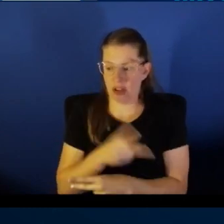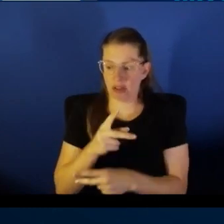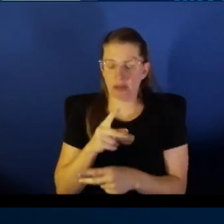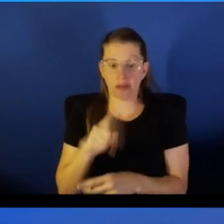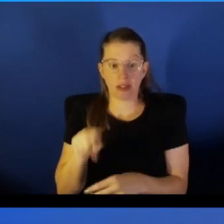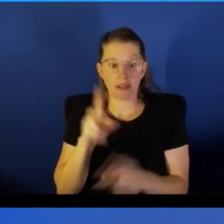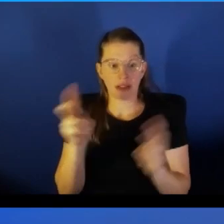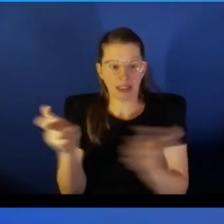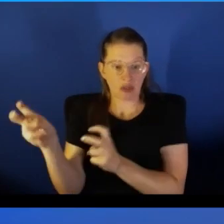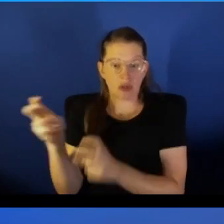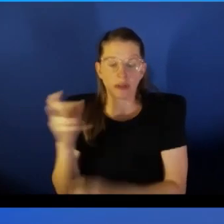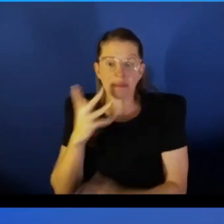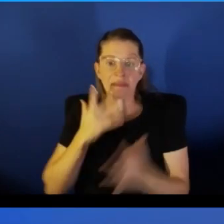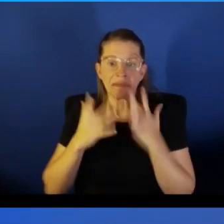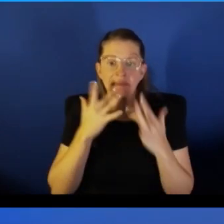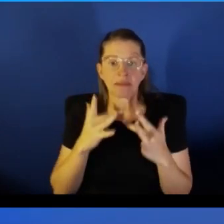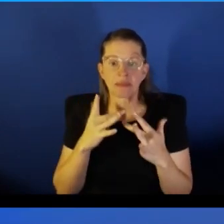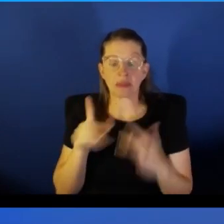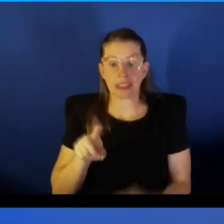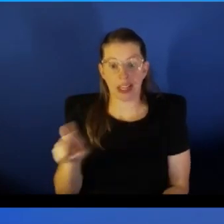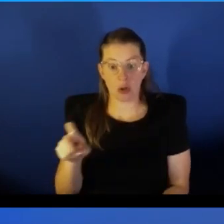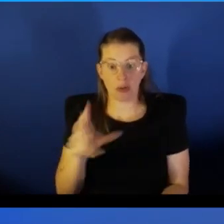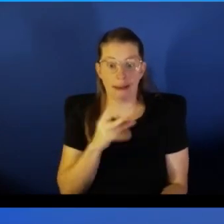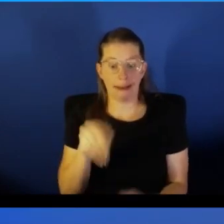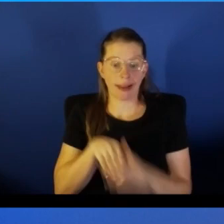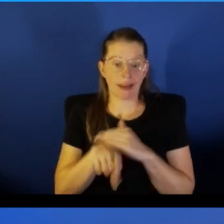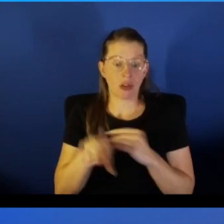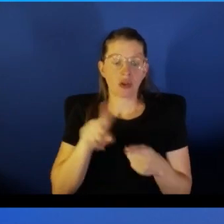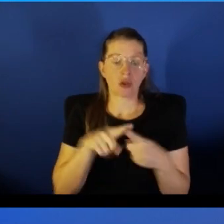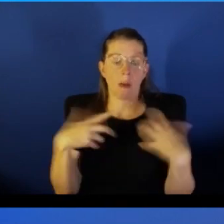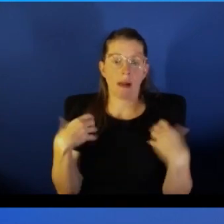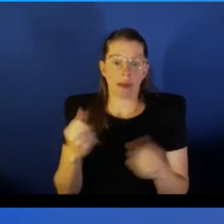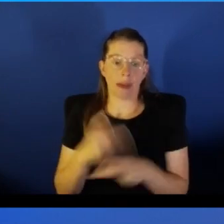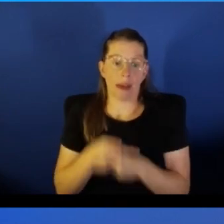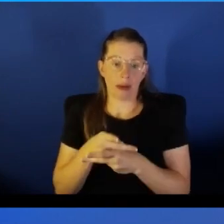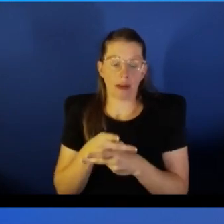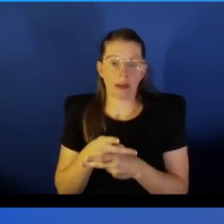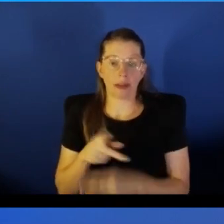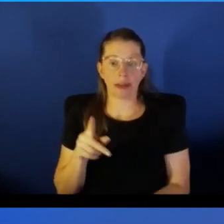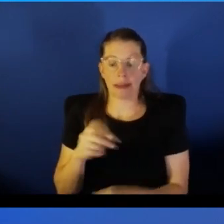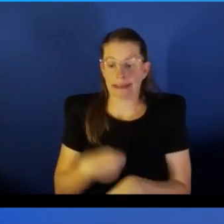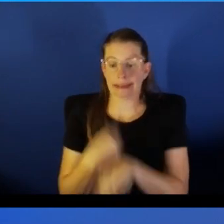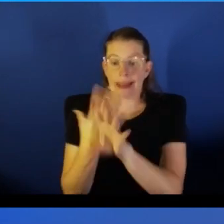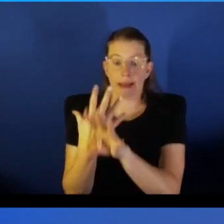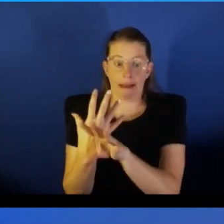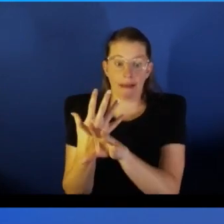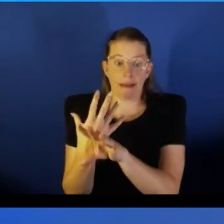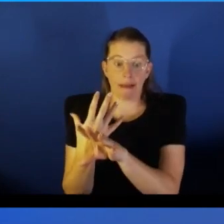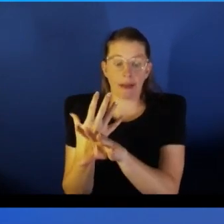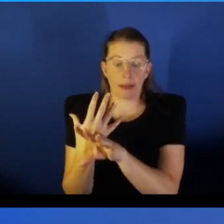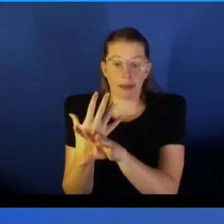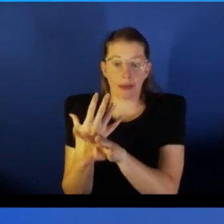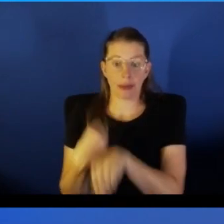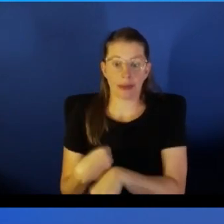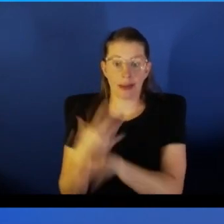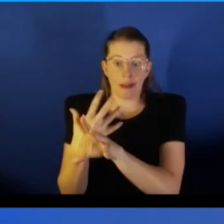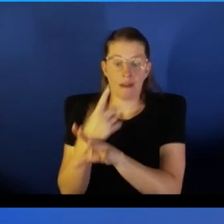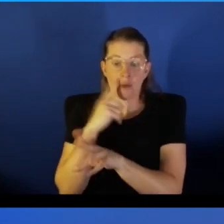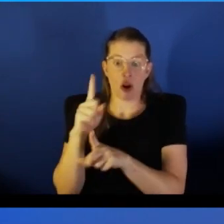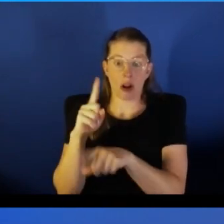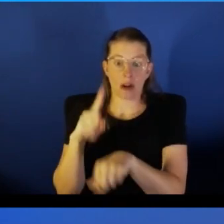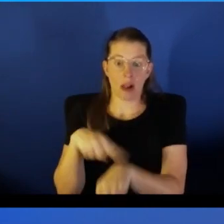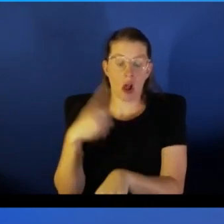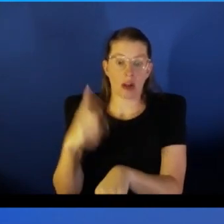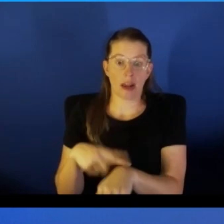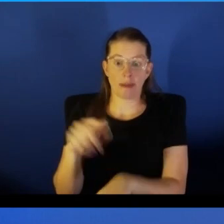in diagnosis and access to healthcare. Telehealth is we've been doing telehealth for a really long time. Alice mentioned